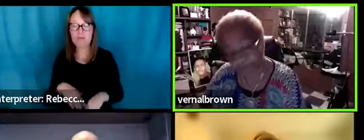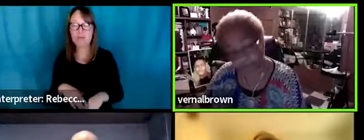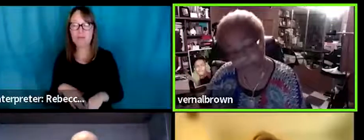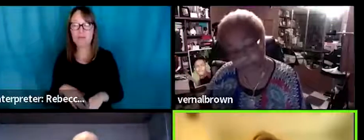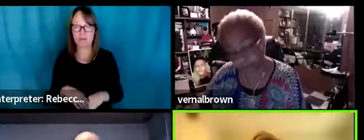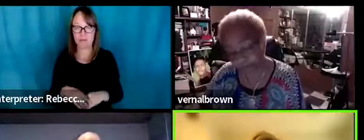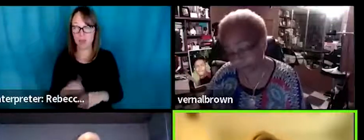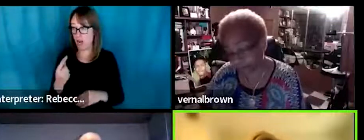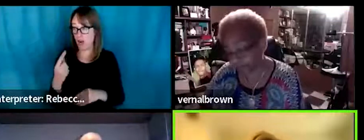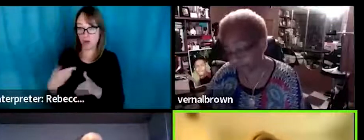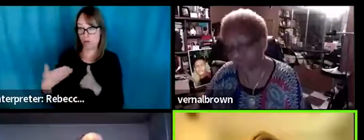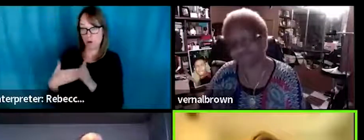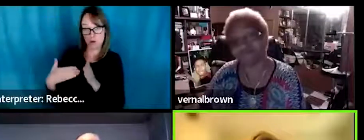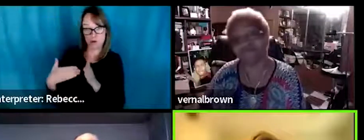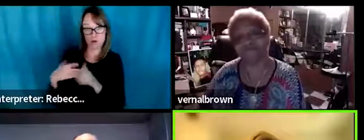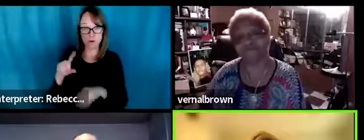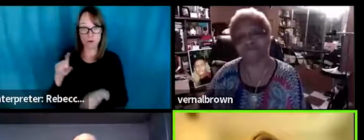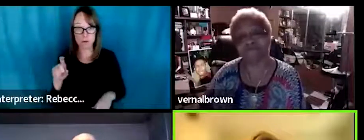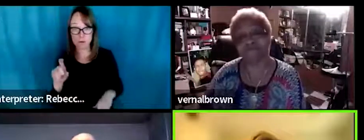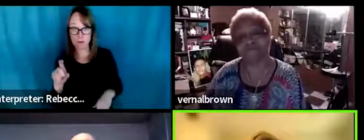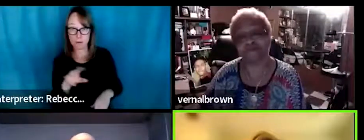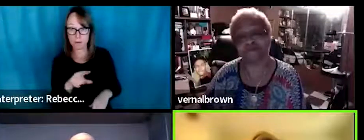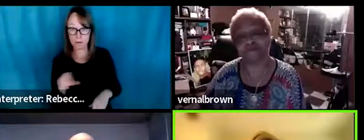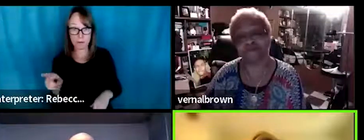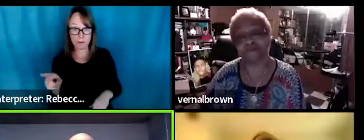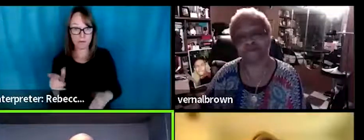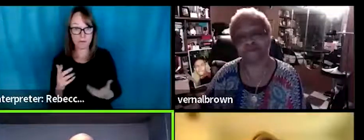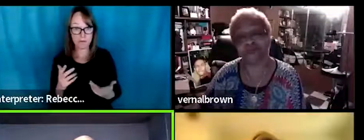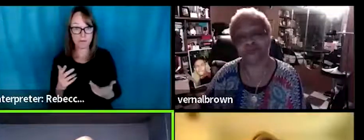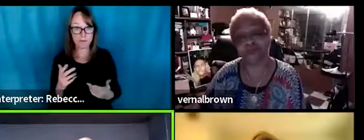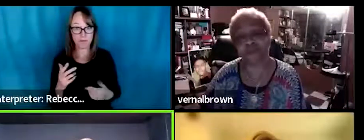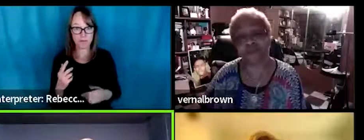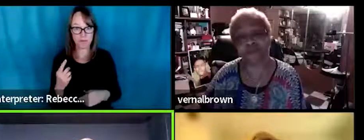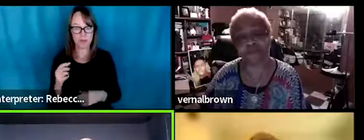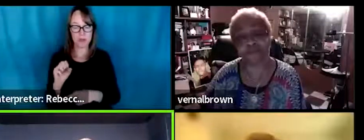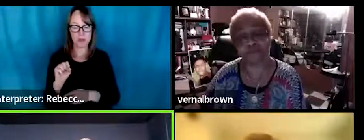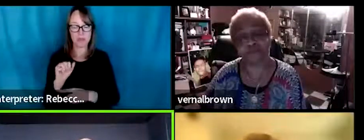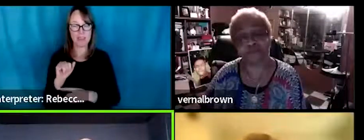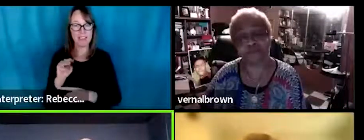Any opposed? Simmons abstains.